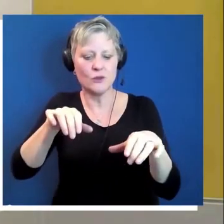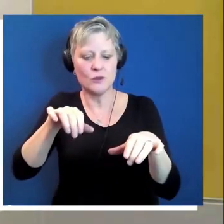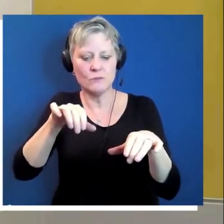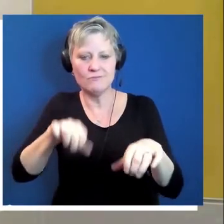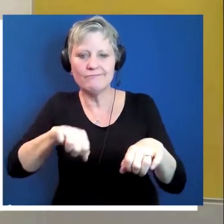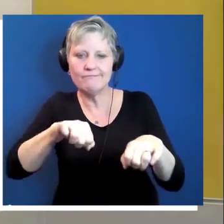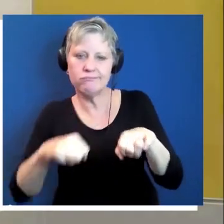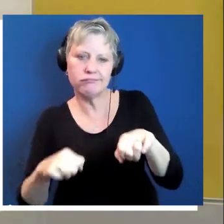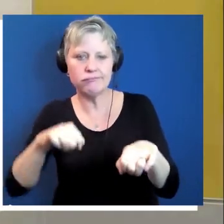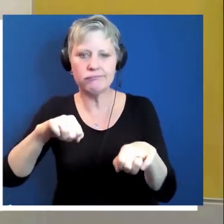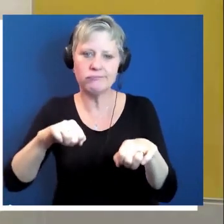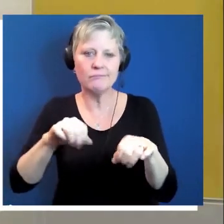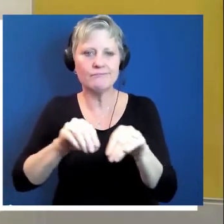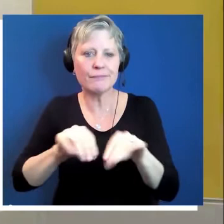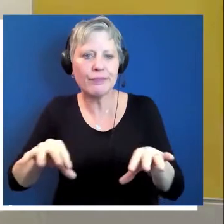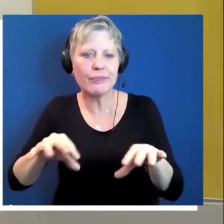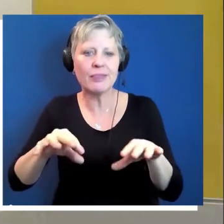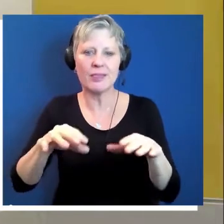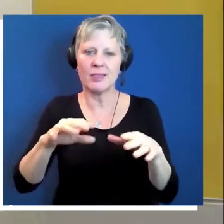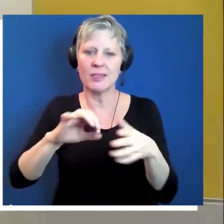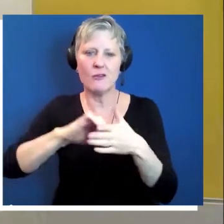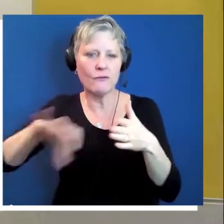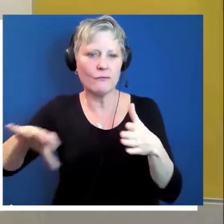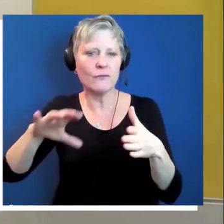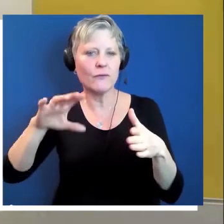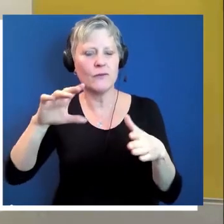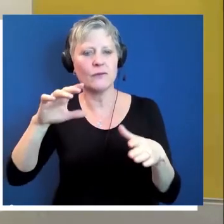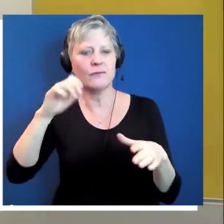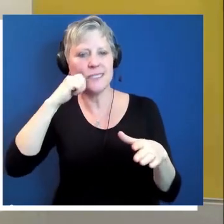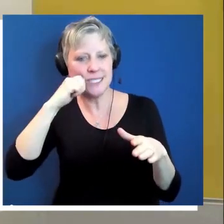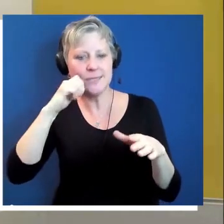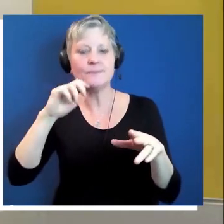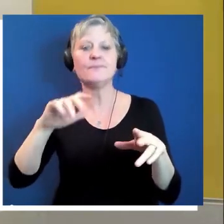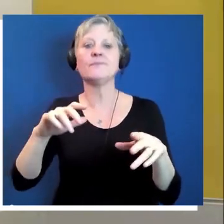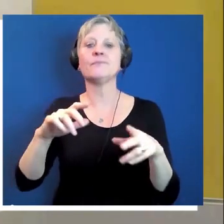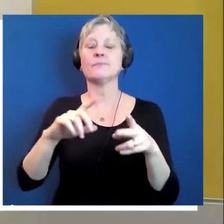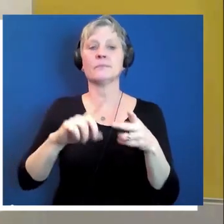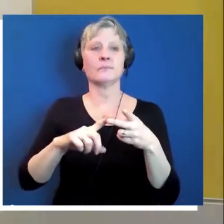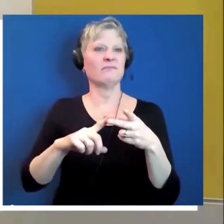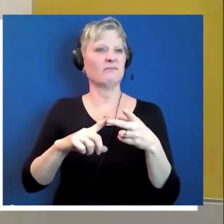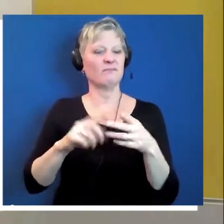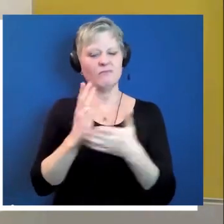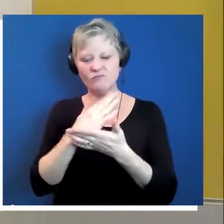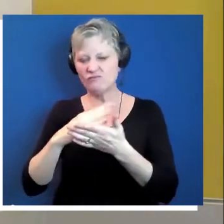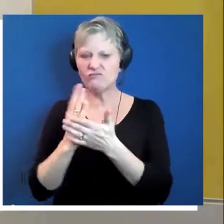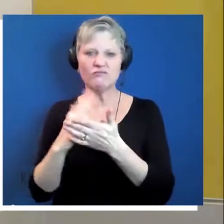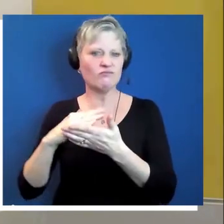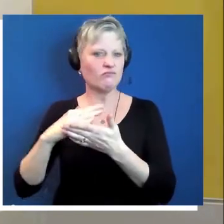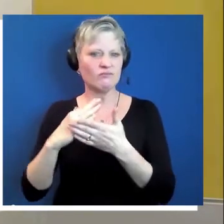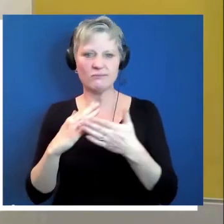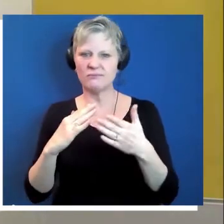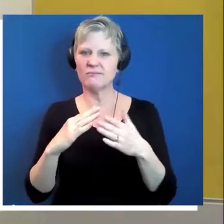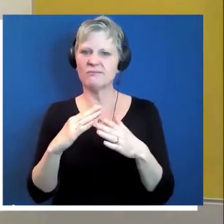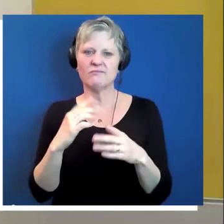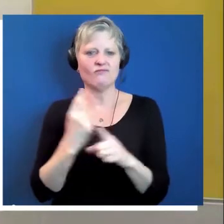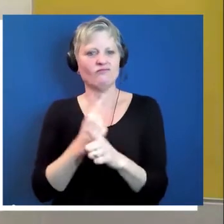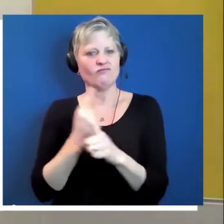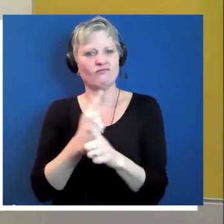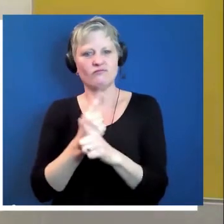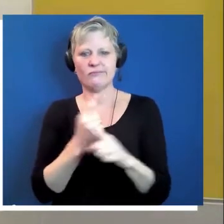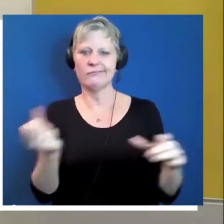Nice and fine. I'm not going to mince it or anything like that. It'll break down. It'll cook down with the chicken. I'm just going to add that right in,